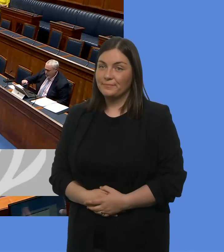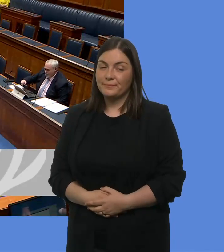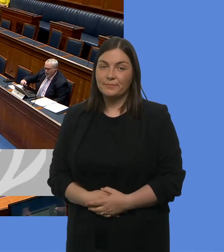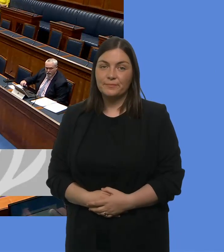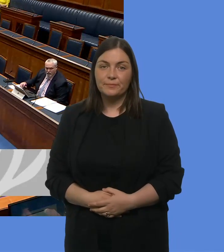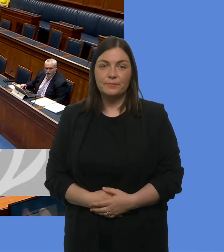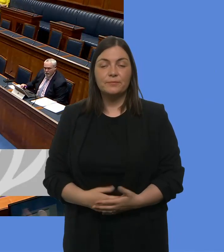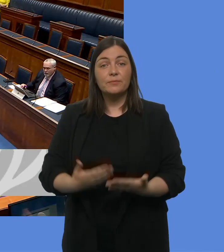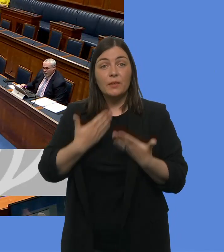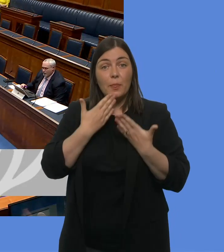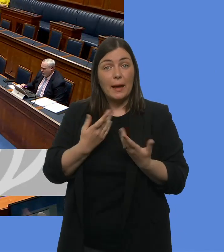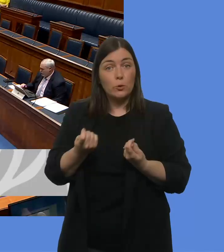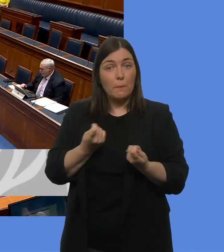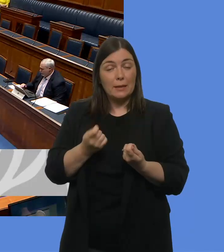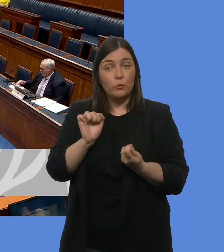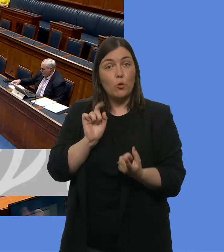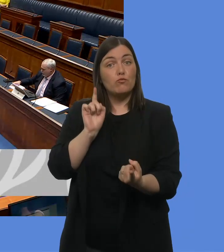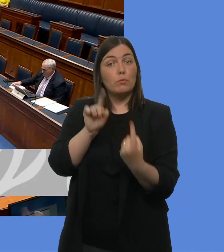Members, the question is that the motion...